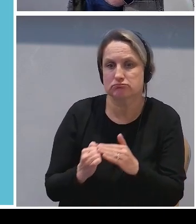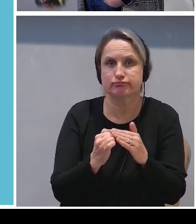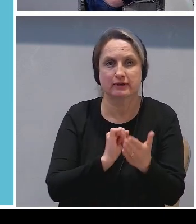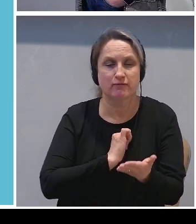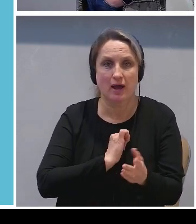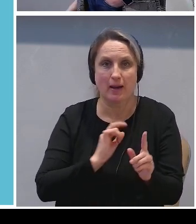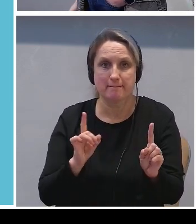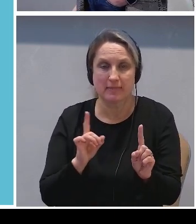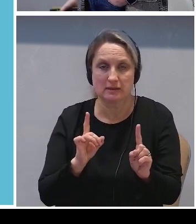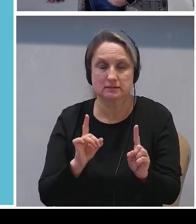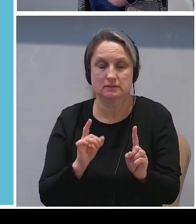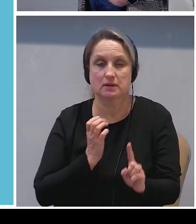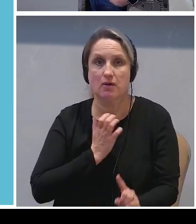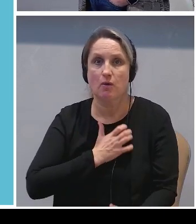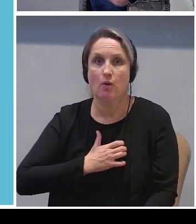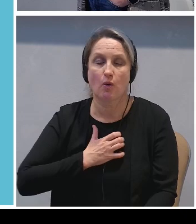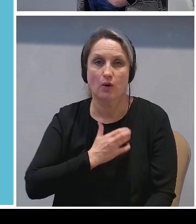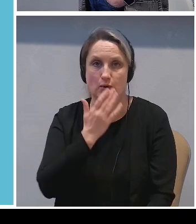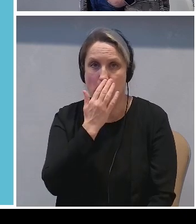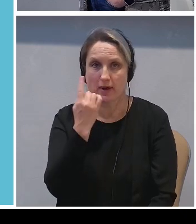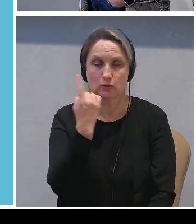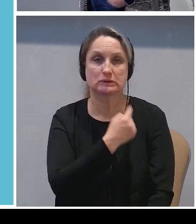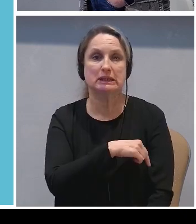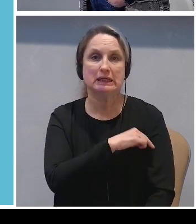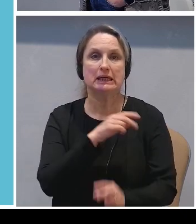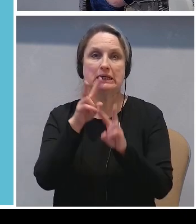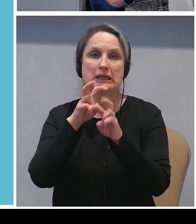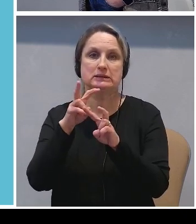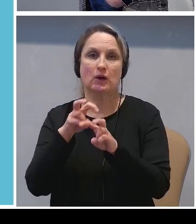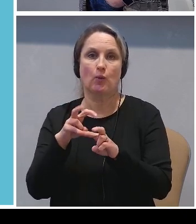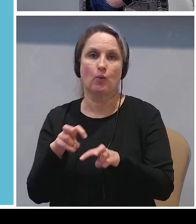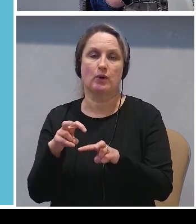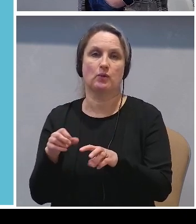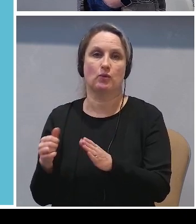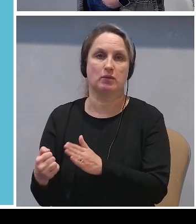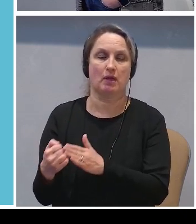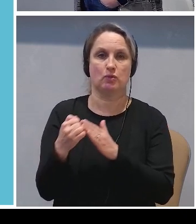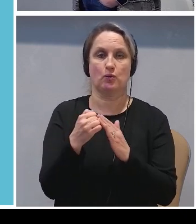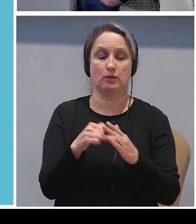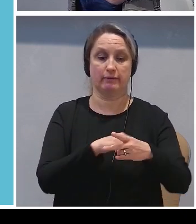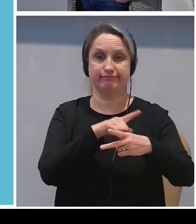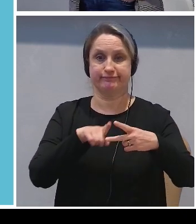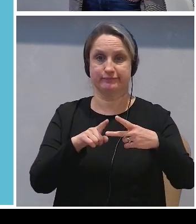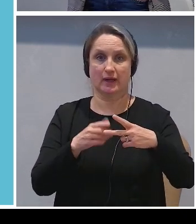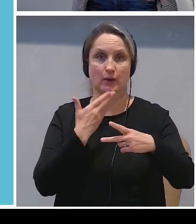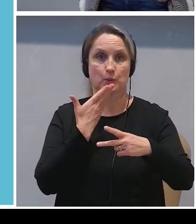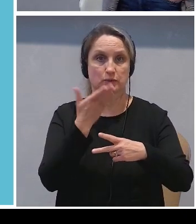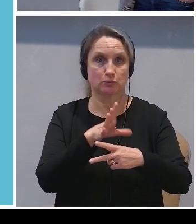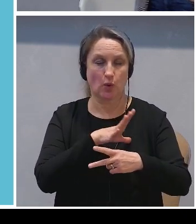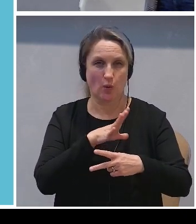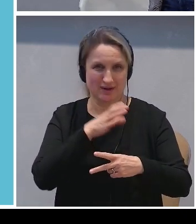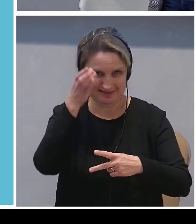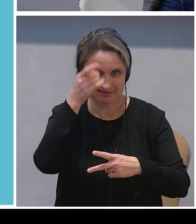even more, when they were asked, when they were setting up a clinical trials, what between the different areas was most relevant for